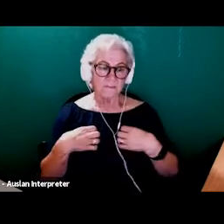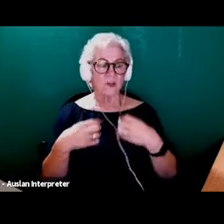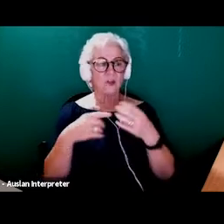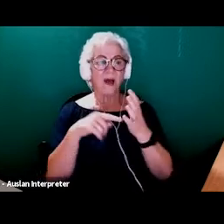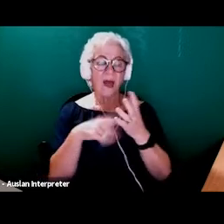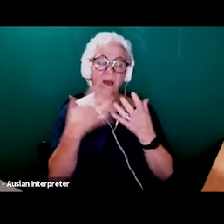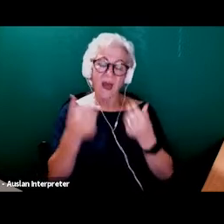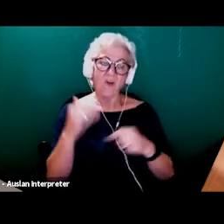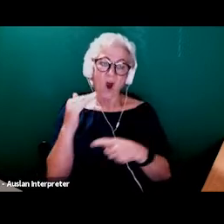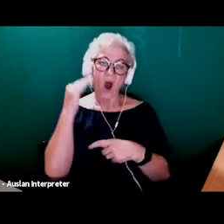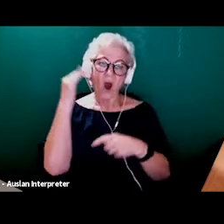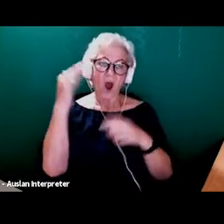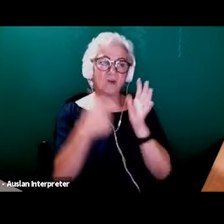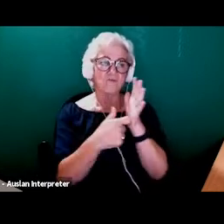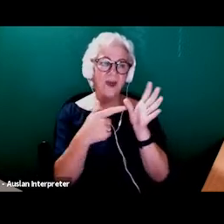criminal justice system.